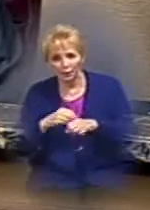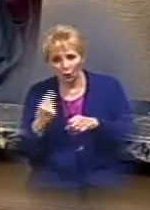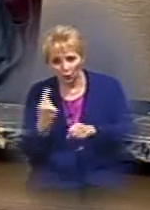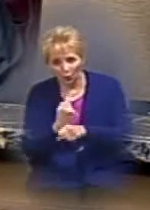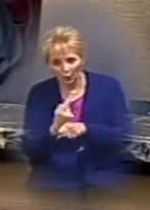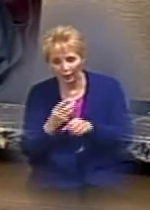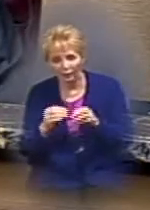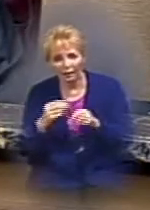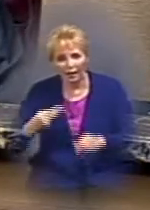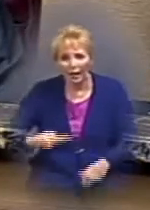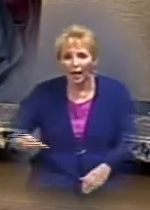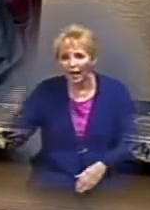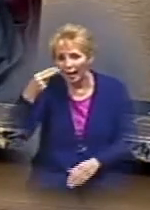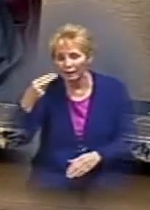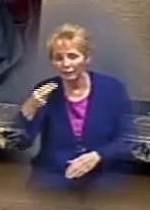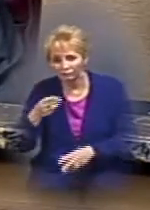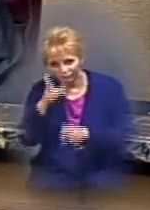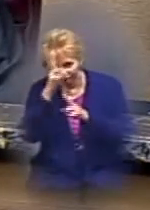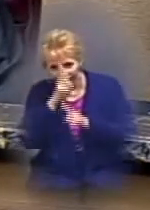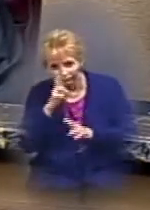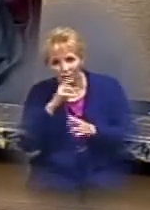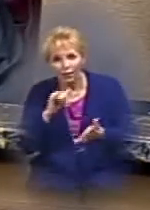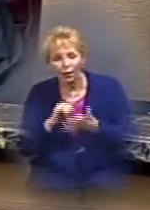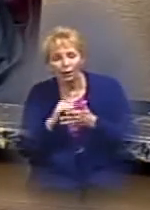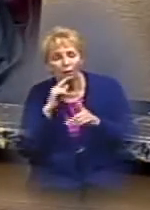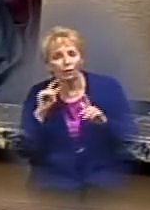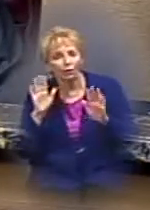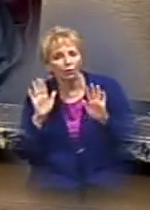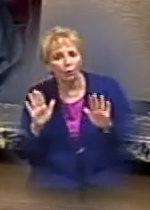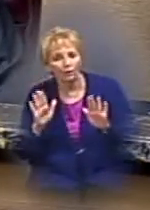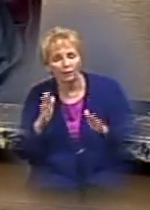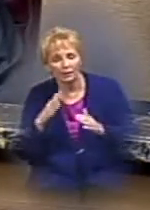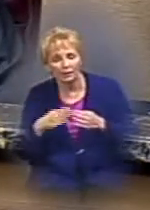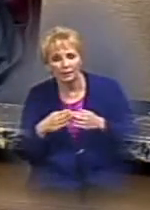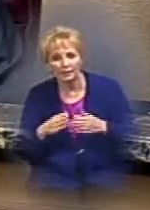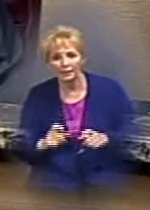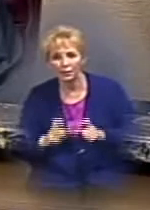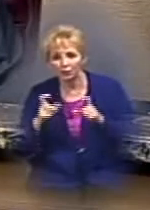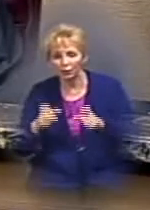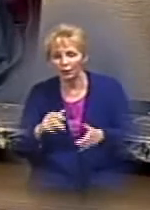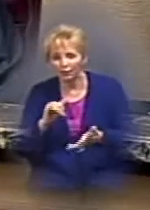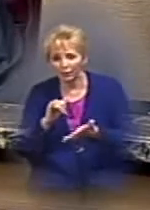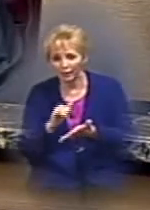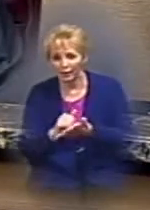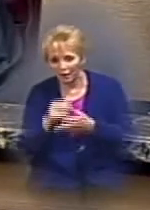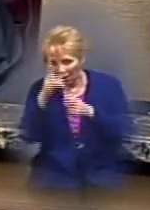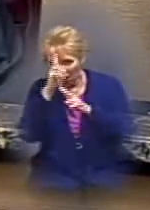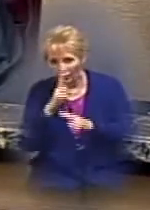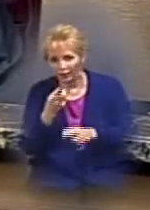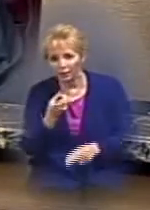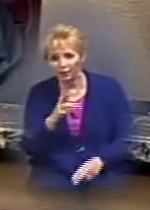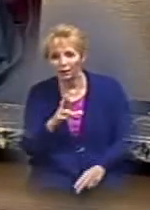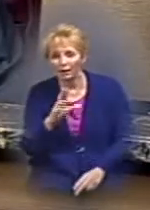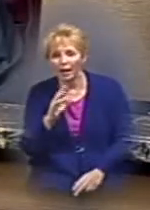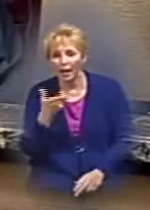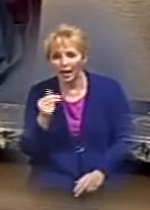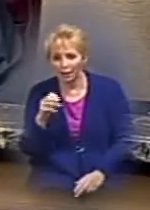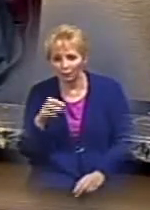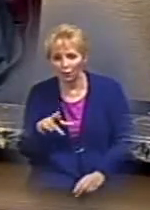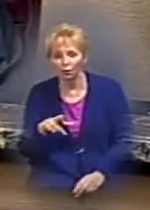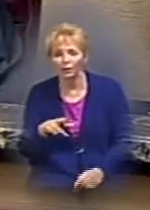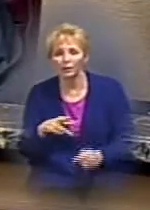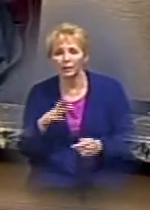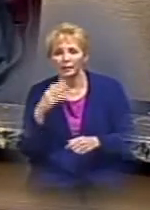with the highest regard and esteem and on behalf of a grateful city, the Council issues this resolution to honor Dr. Alfred W. Hamer,